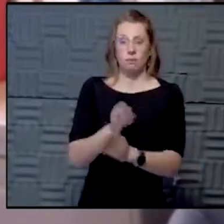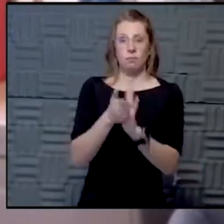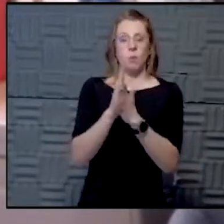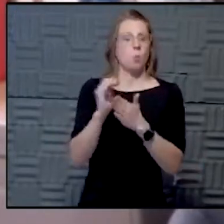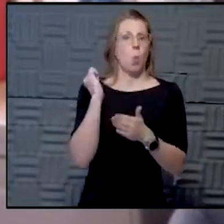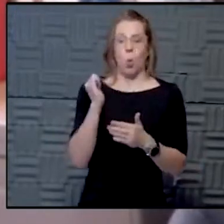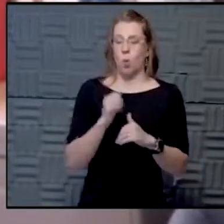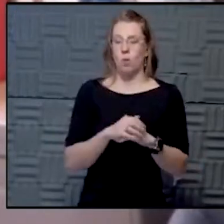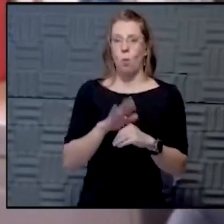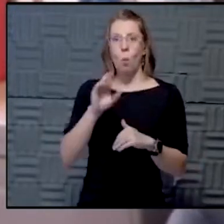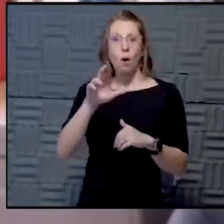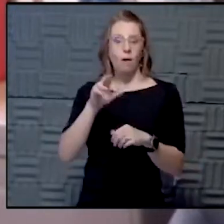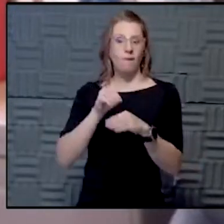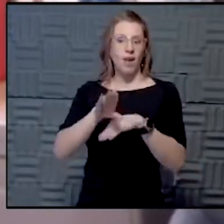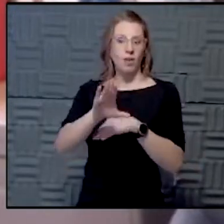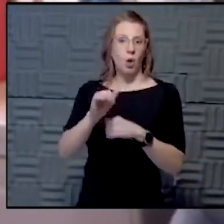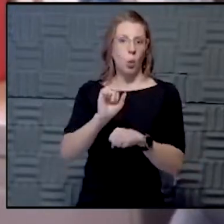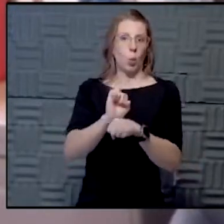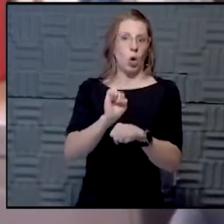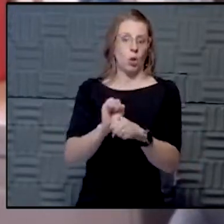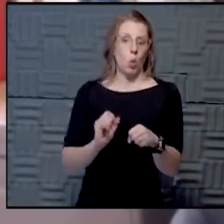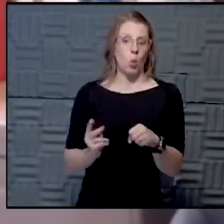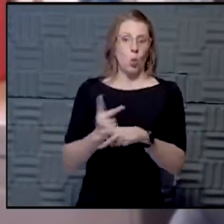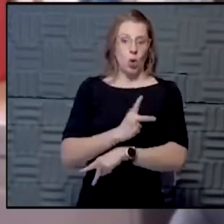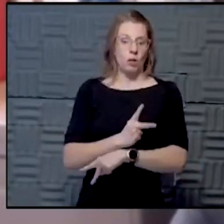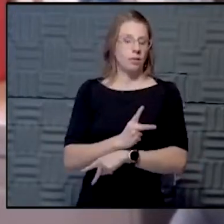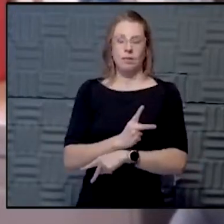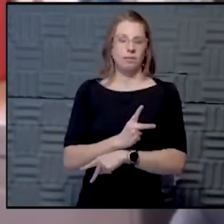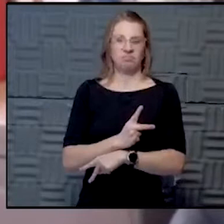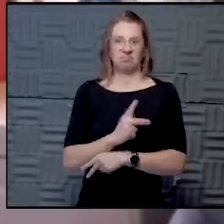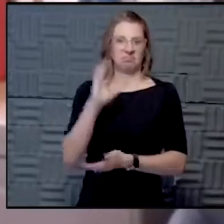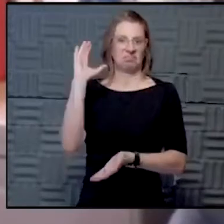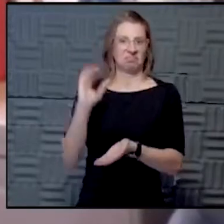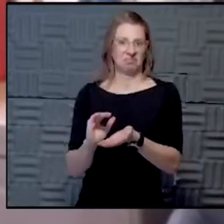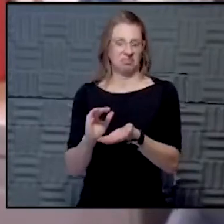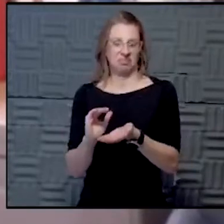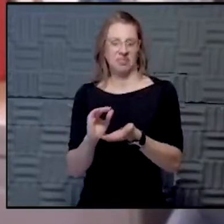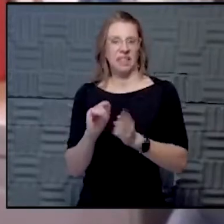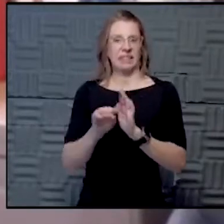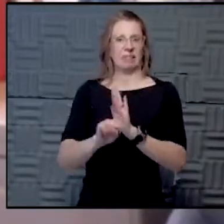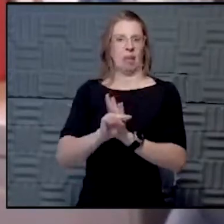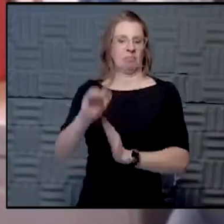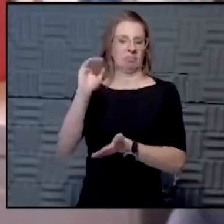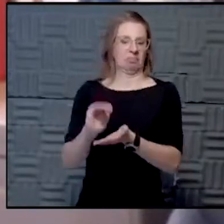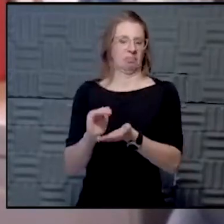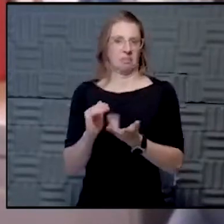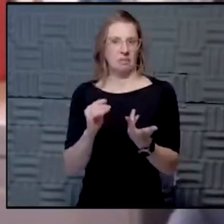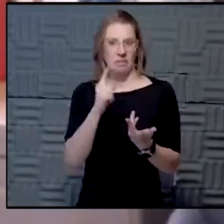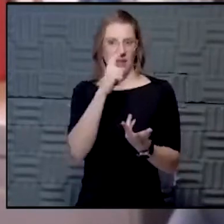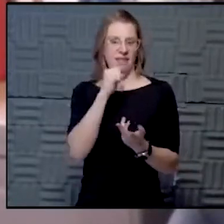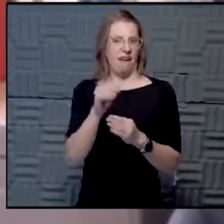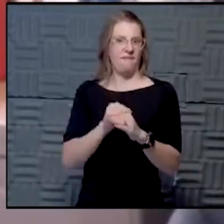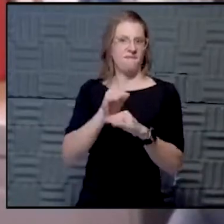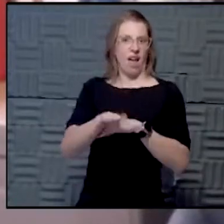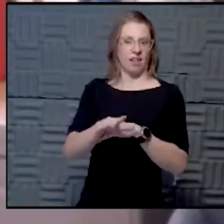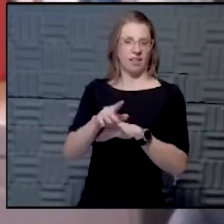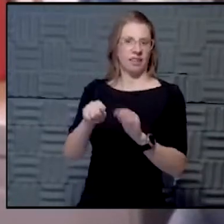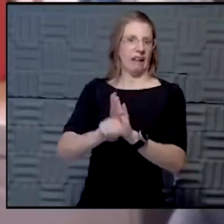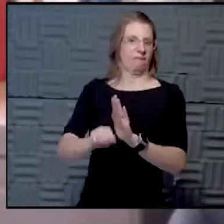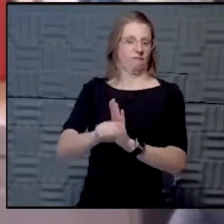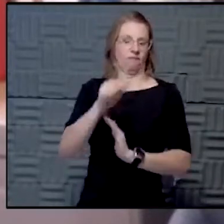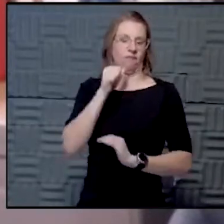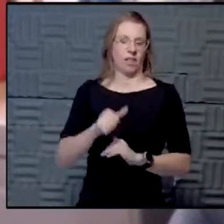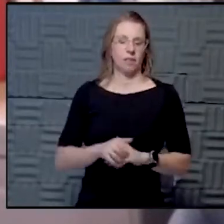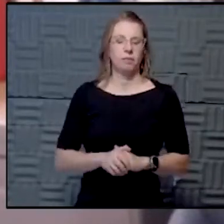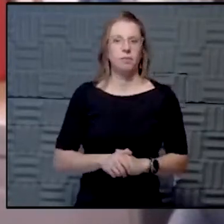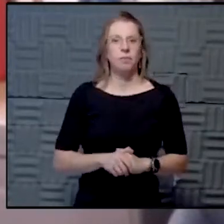likely to reach out for that. So I do think the stigmas are coming down. I think that there's a lot of work that needs to continue, just because there